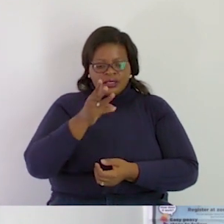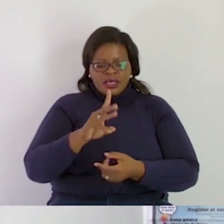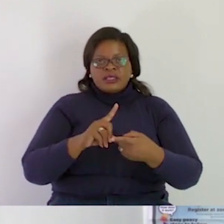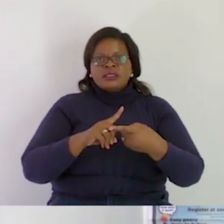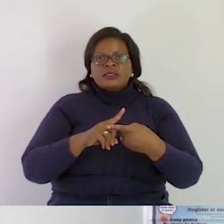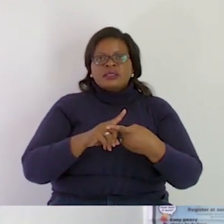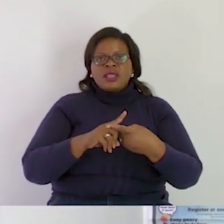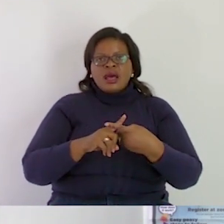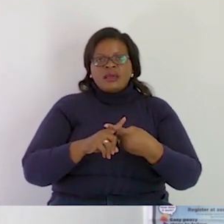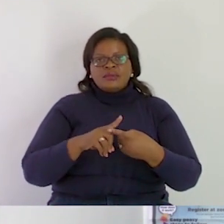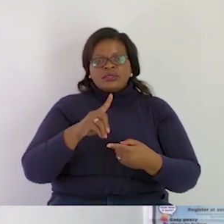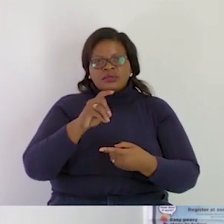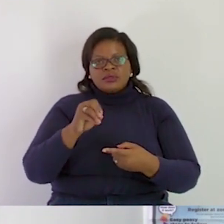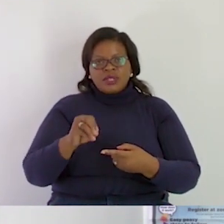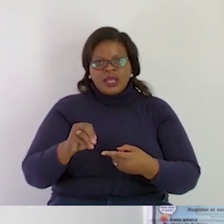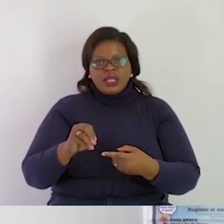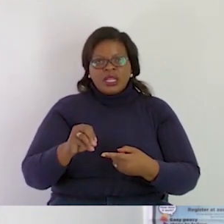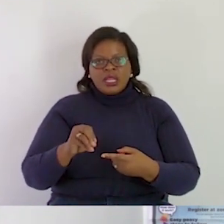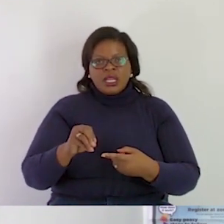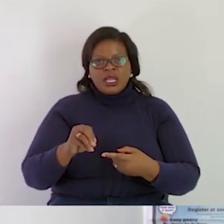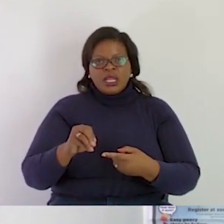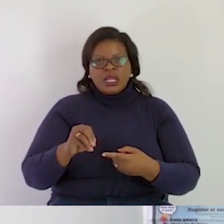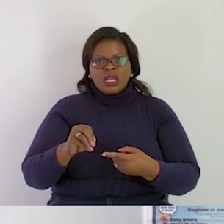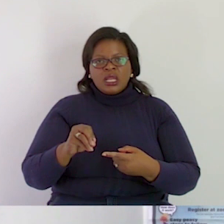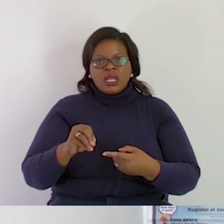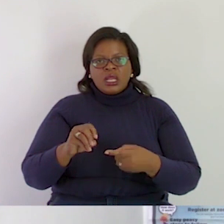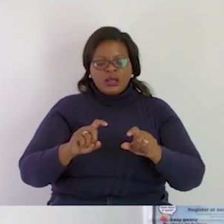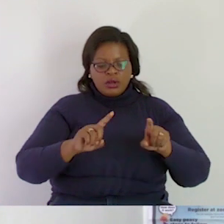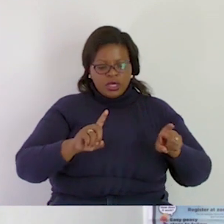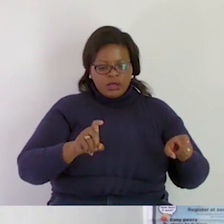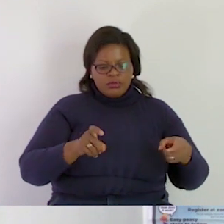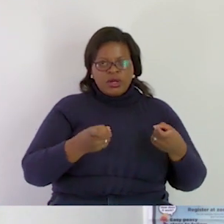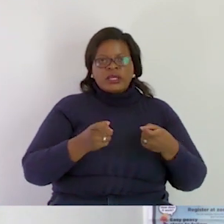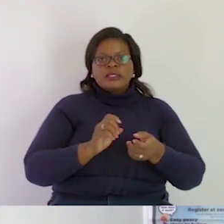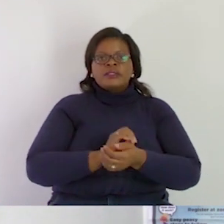have 6 times 10.